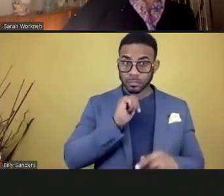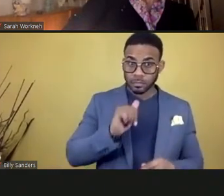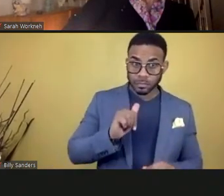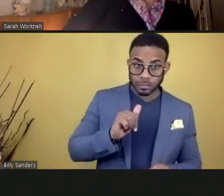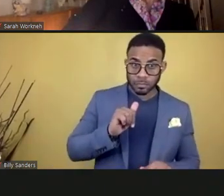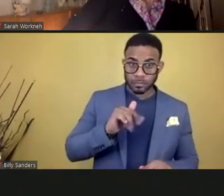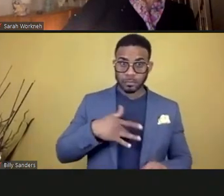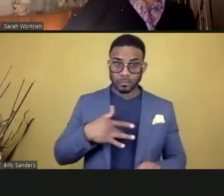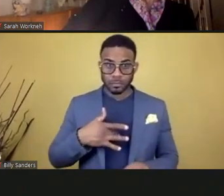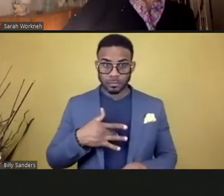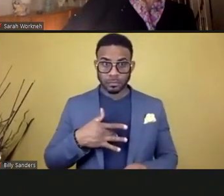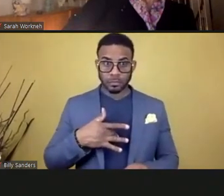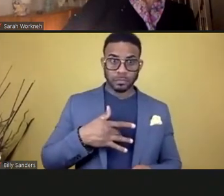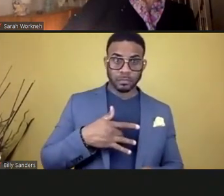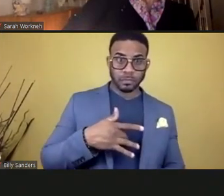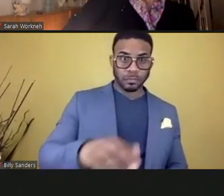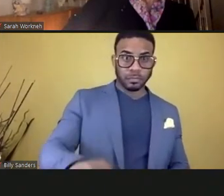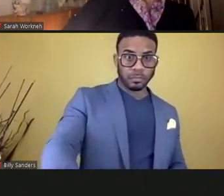to feel